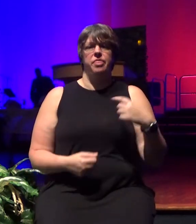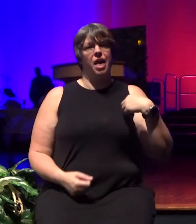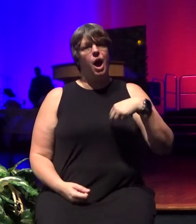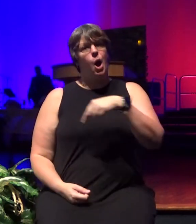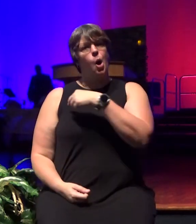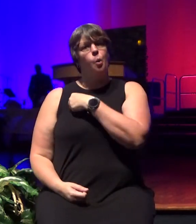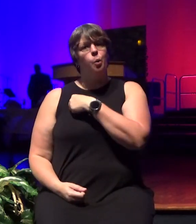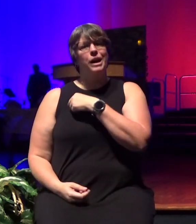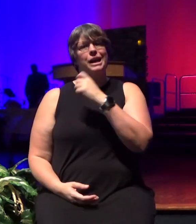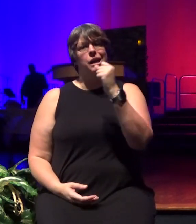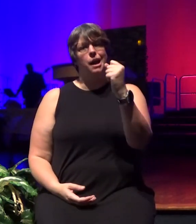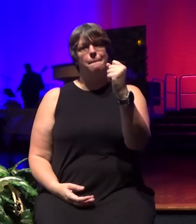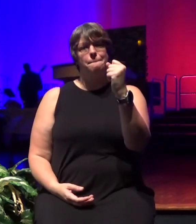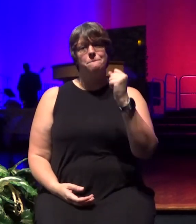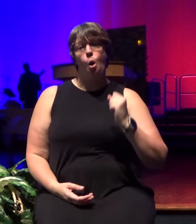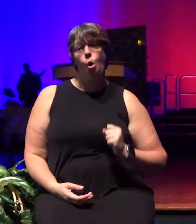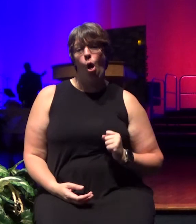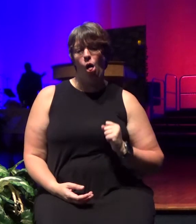May we transcend